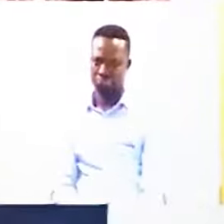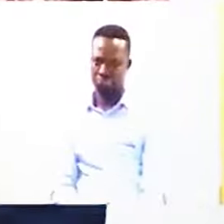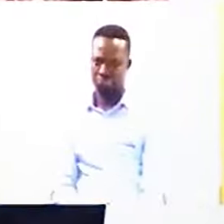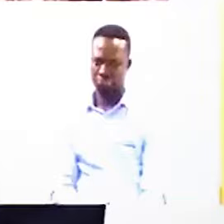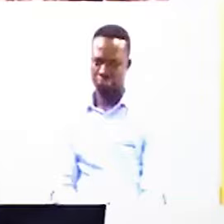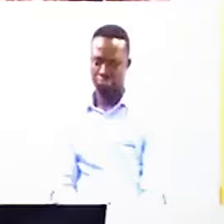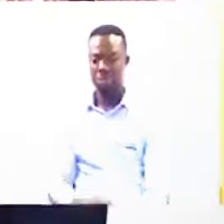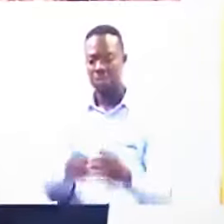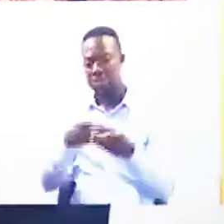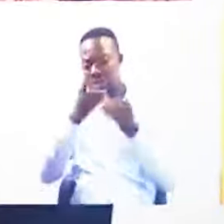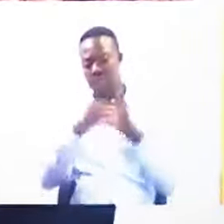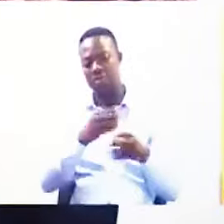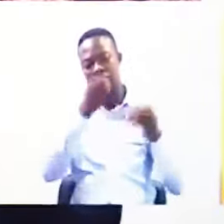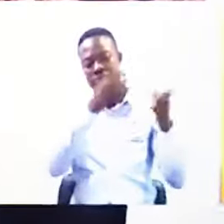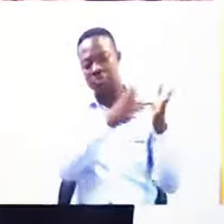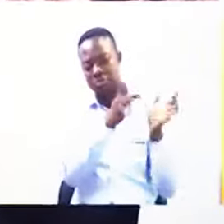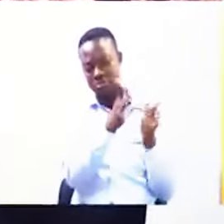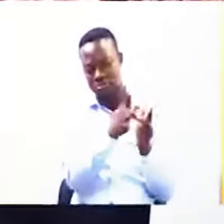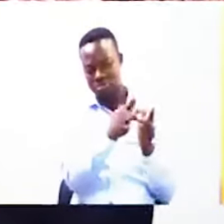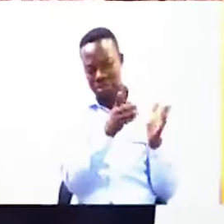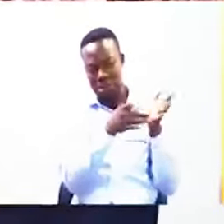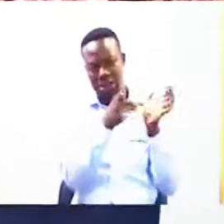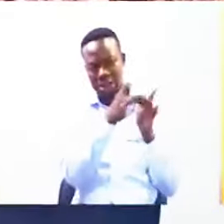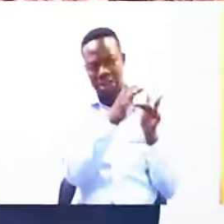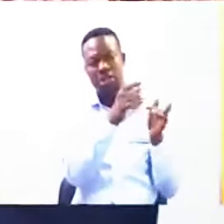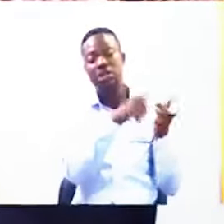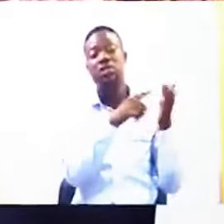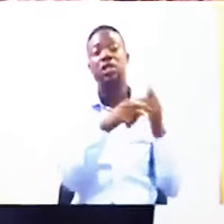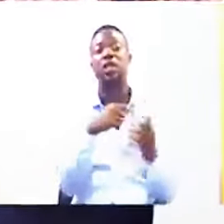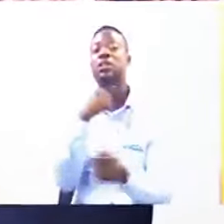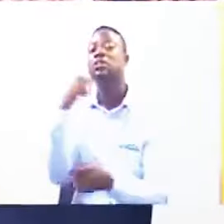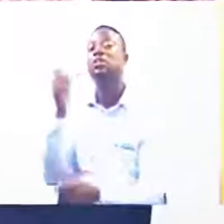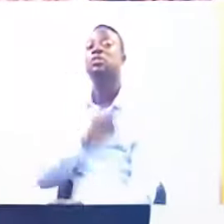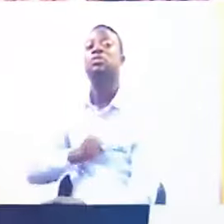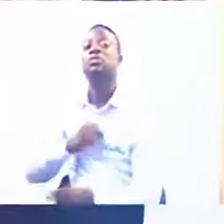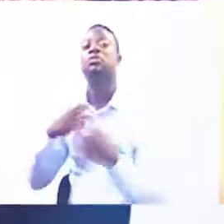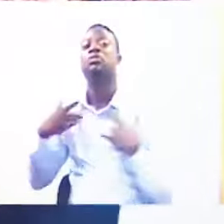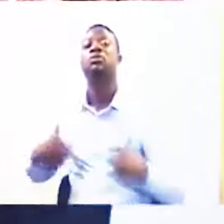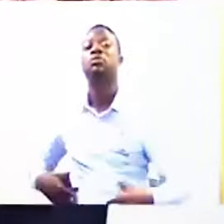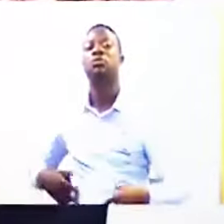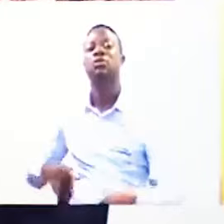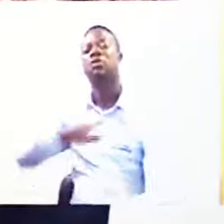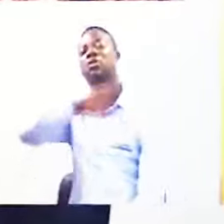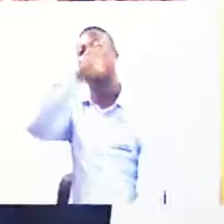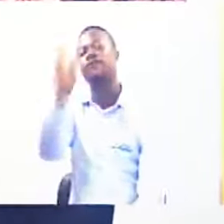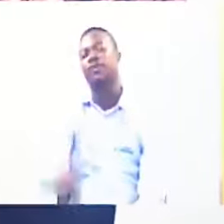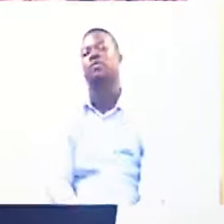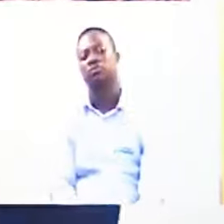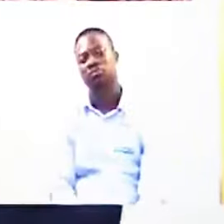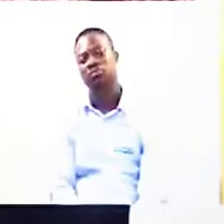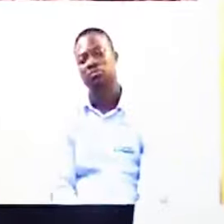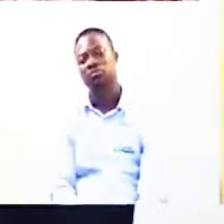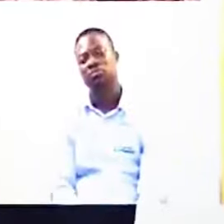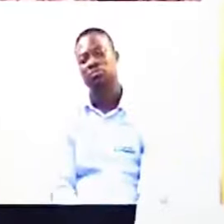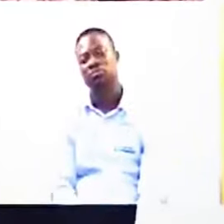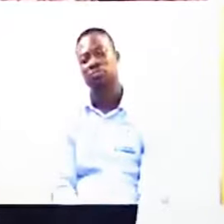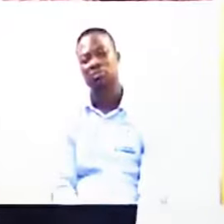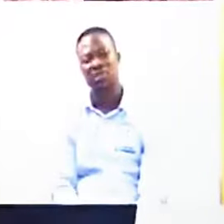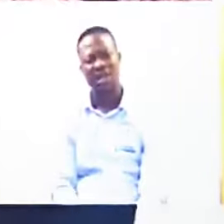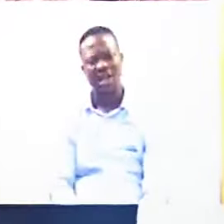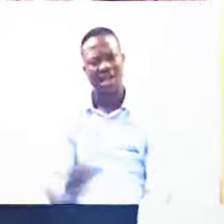Pharisees. But Jesus would not apologize. He gives two reasons why he